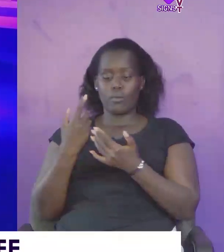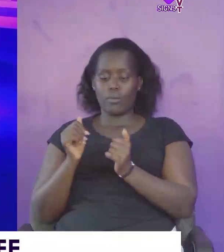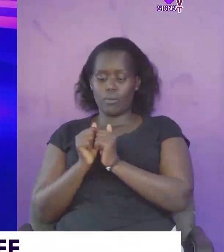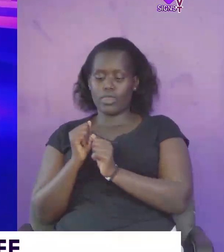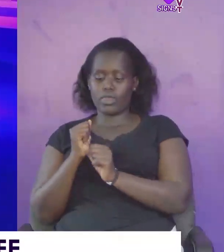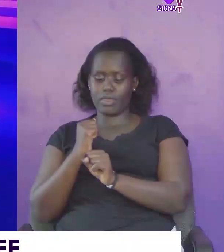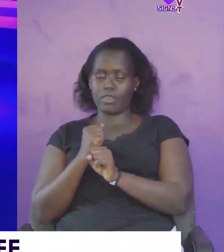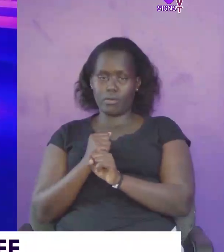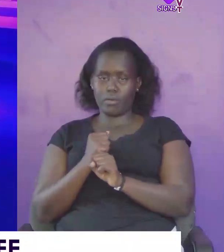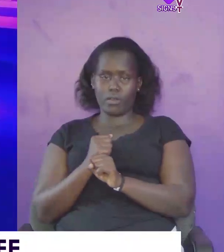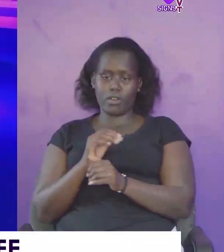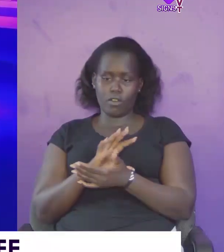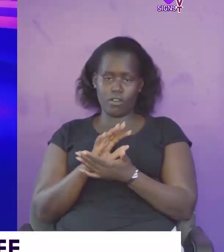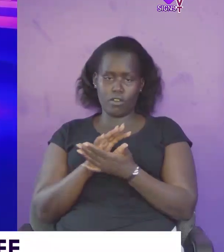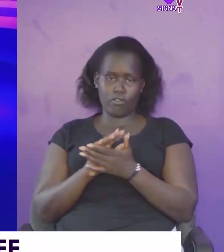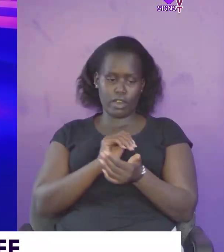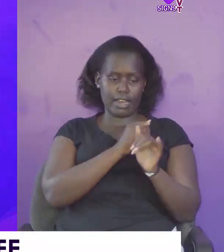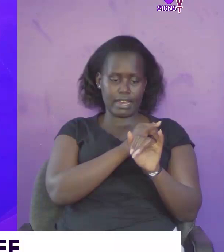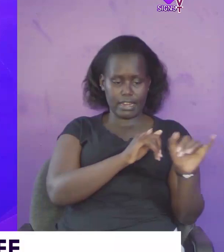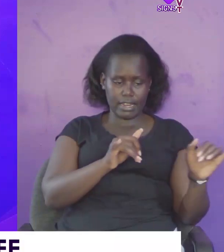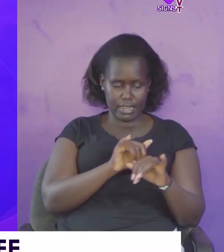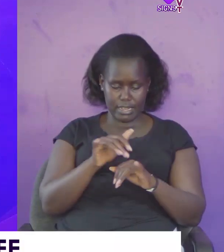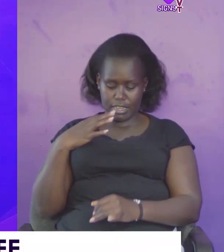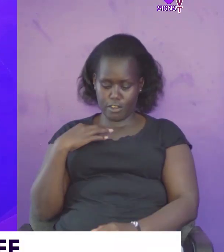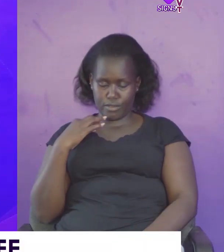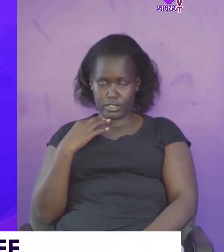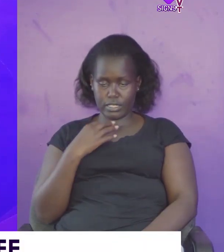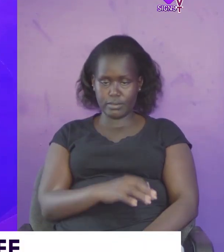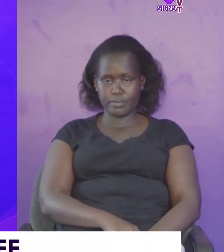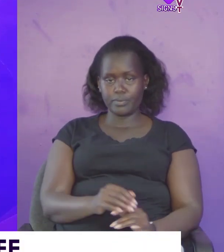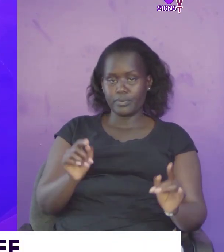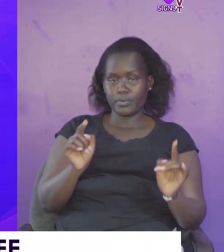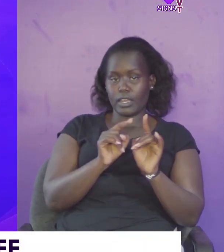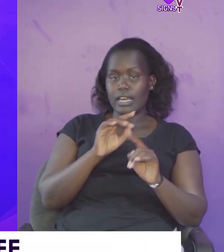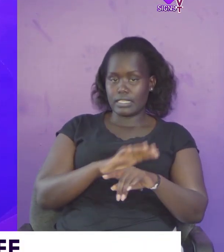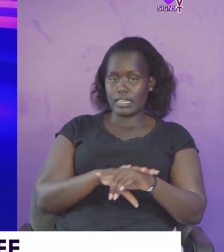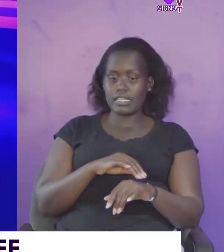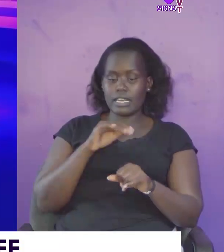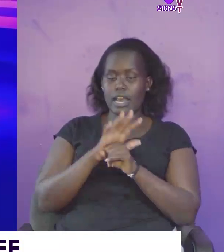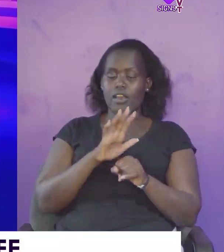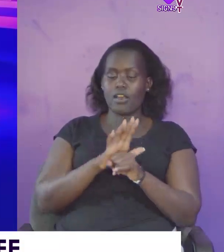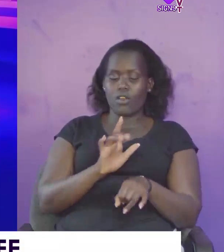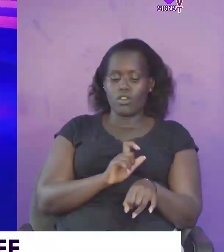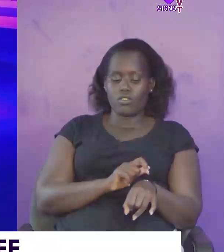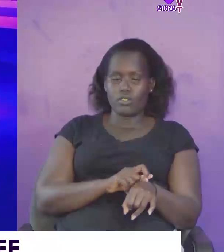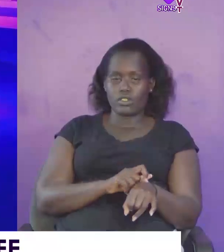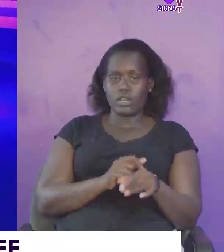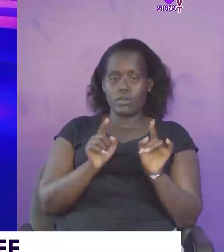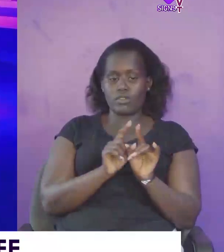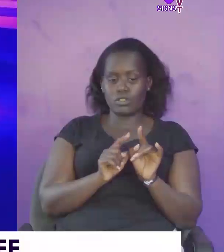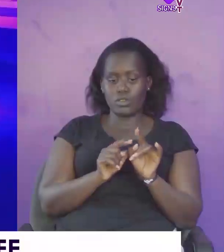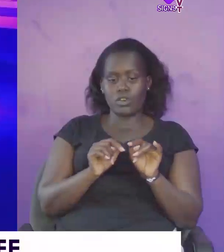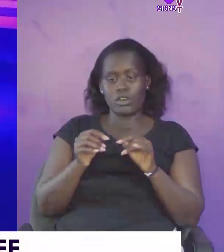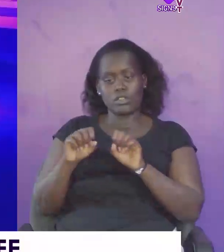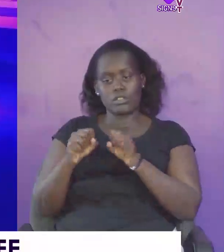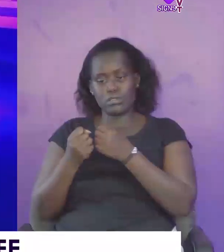works That of takes washing. a lot of time in the women around this country. Yeah, that also Yeah. takes a lot of time. Yeah. Also, they socialized their societies